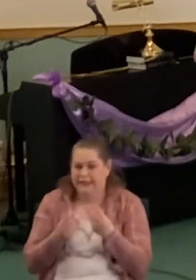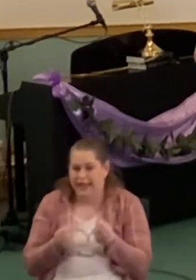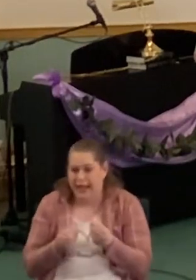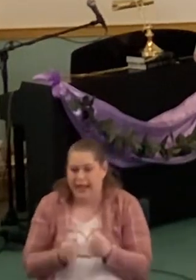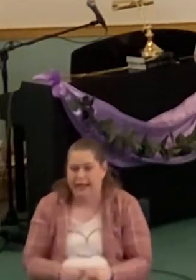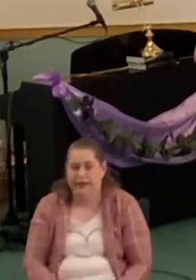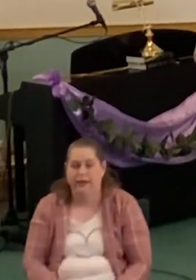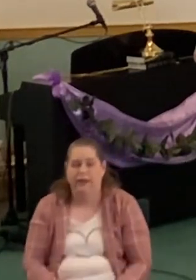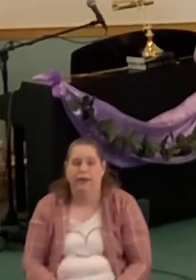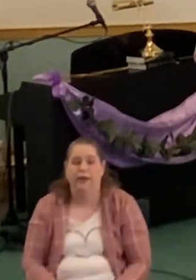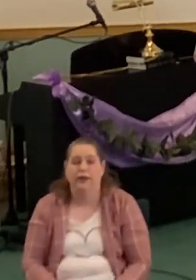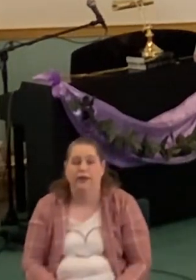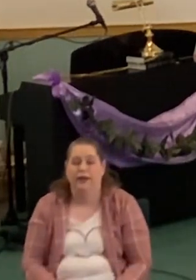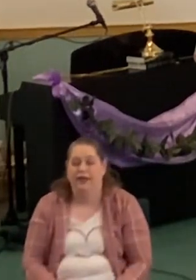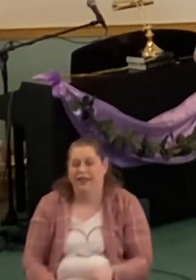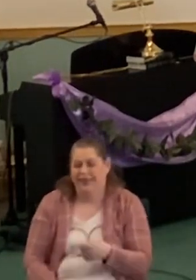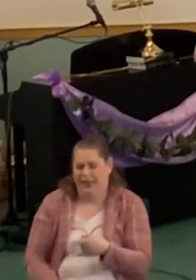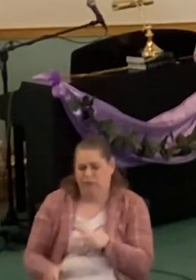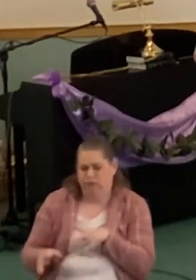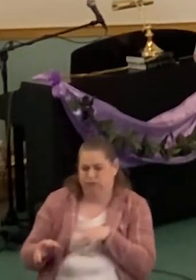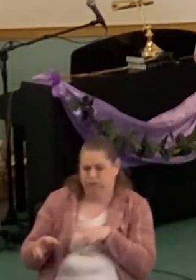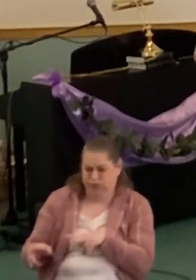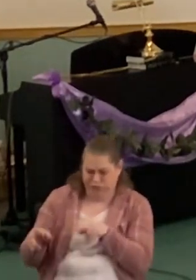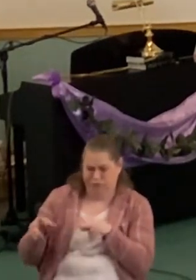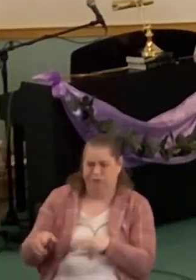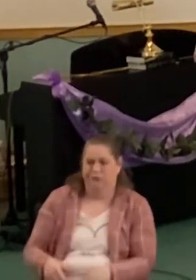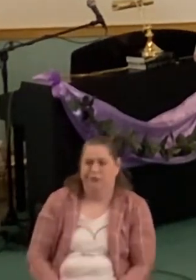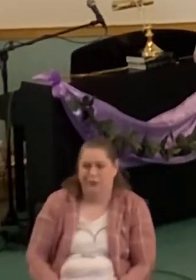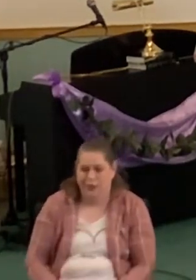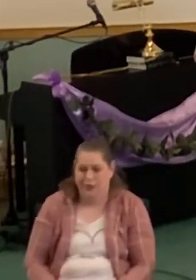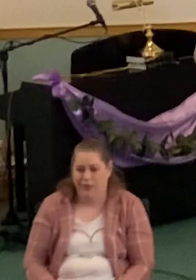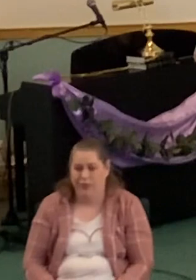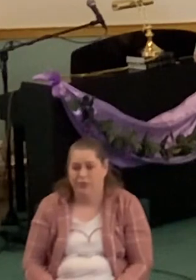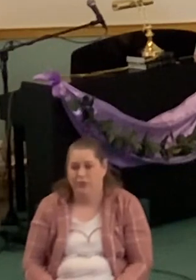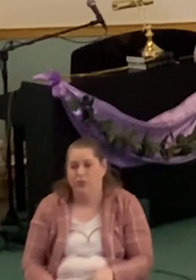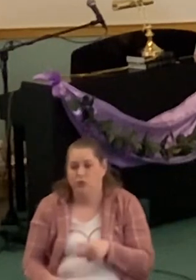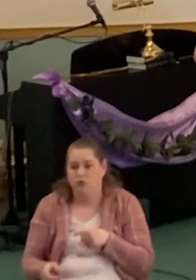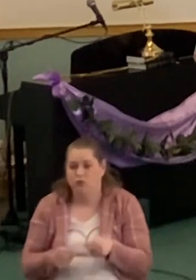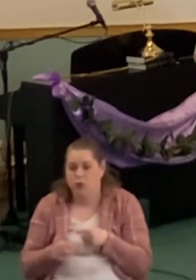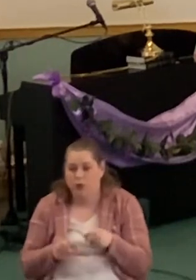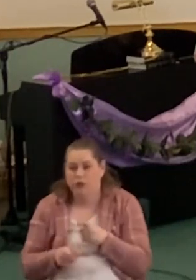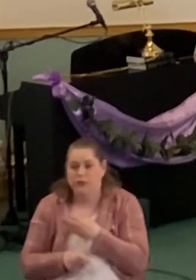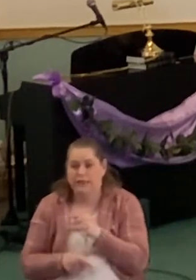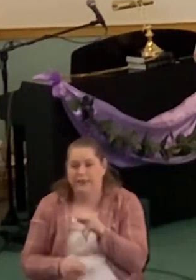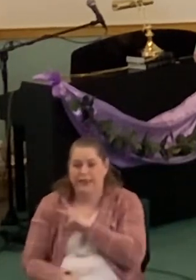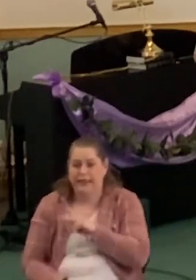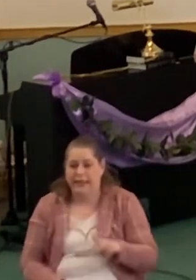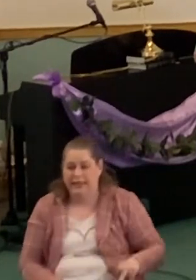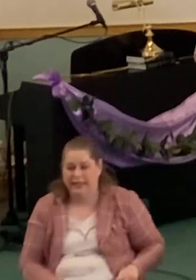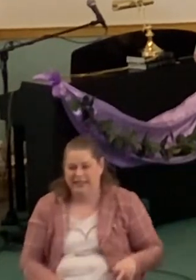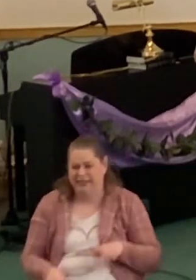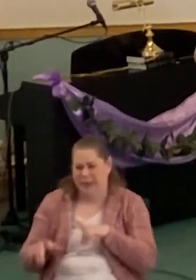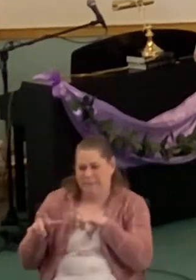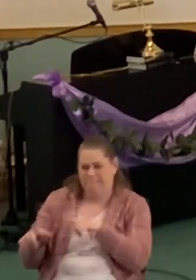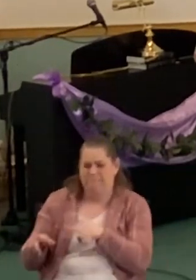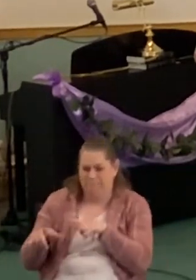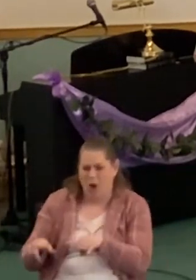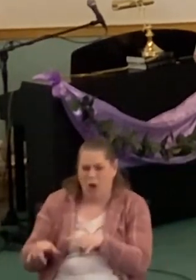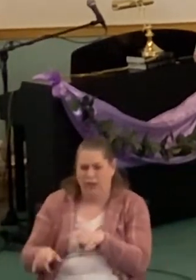is a description of their scoffing at all the other rulers and kings. It says, they mock at